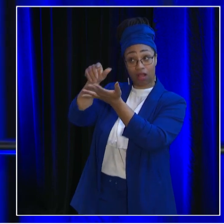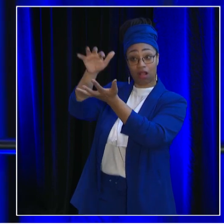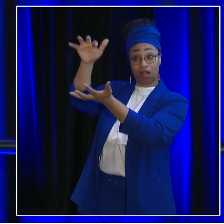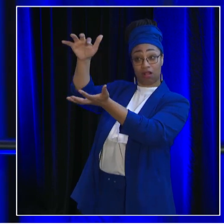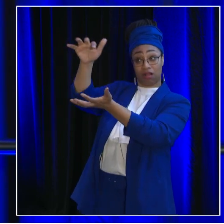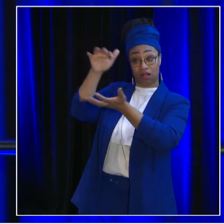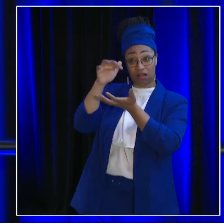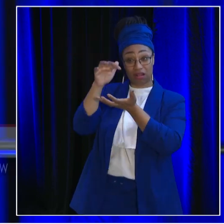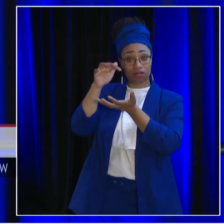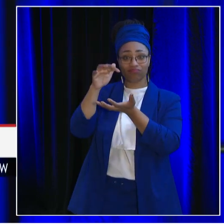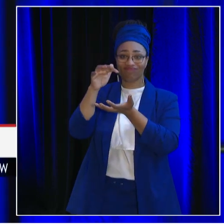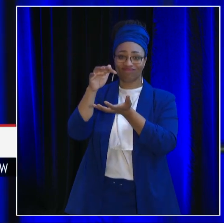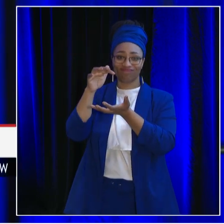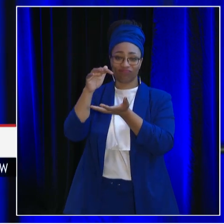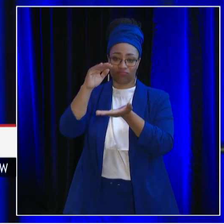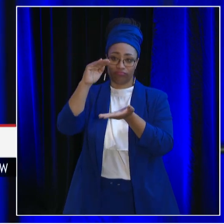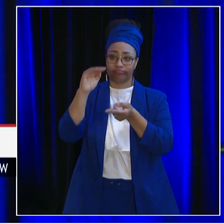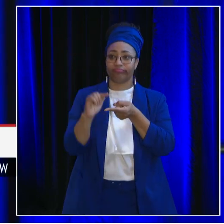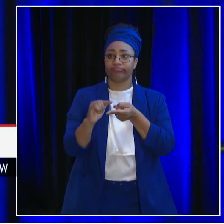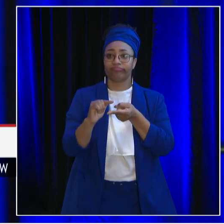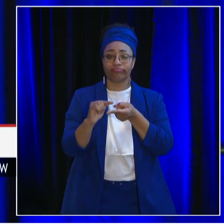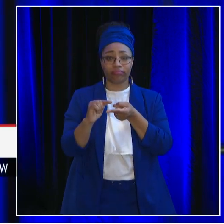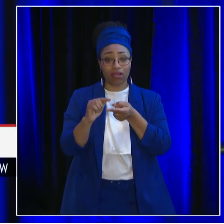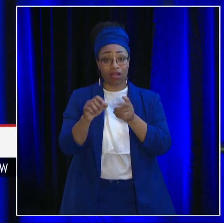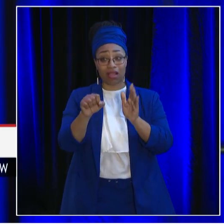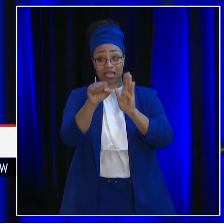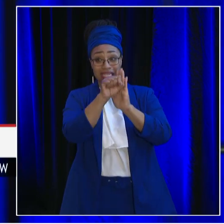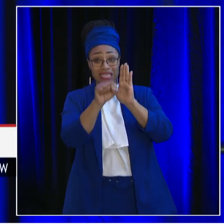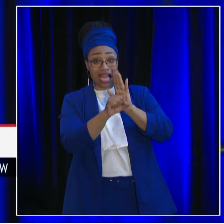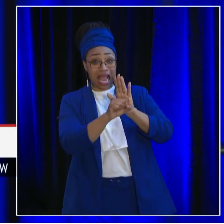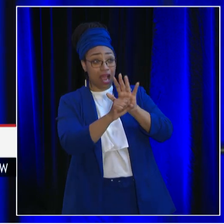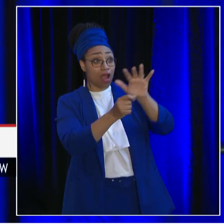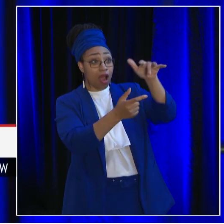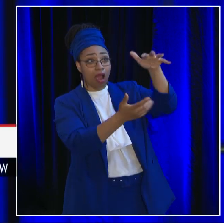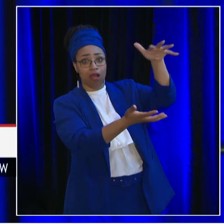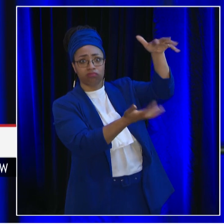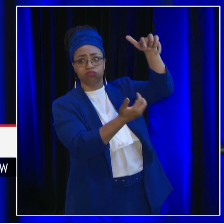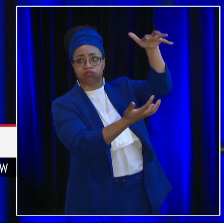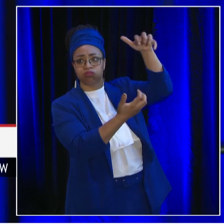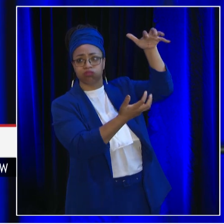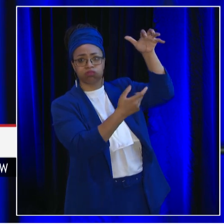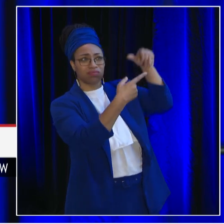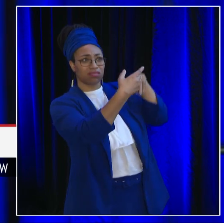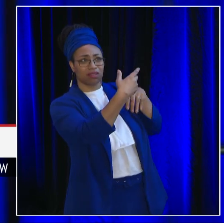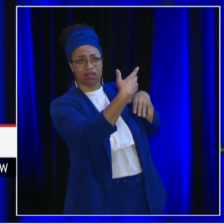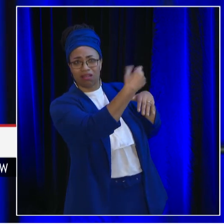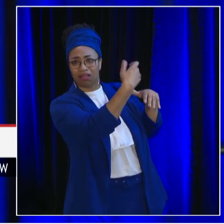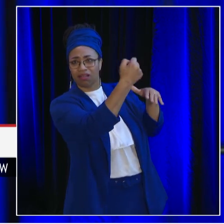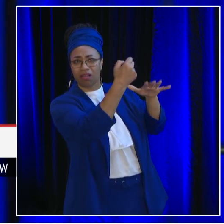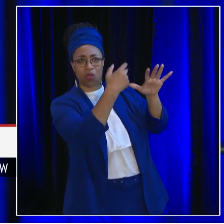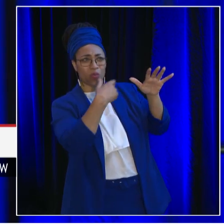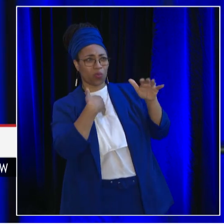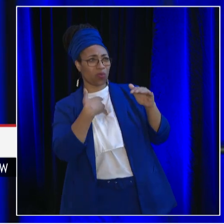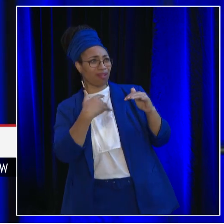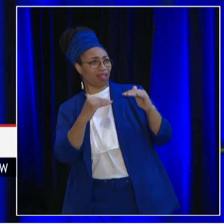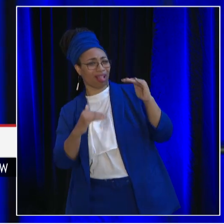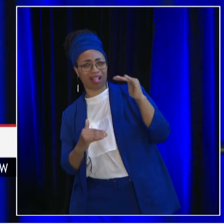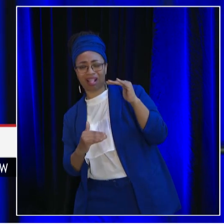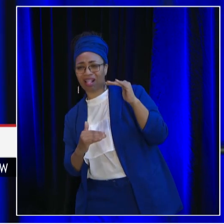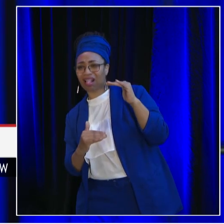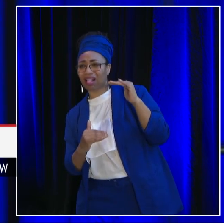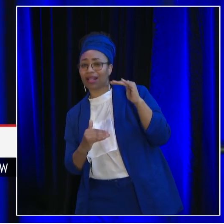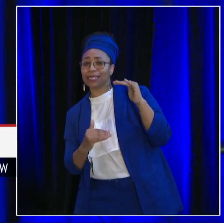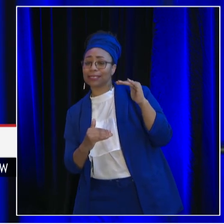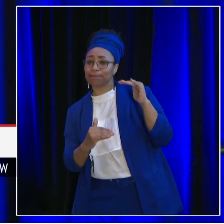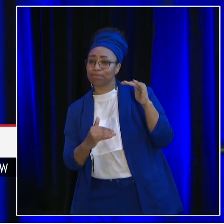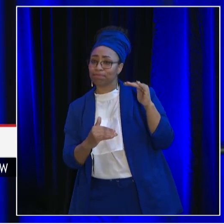federal payment. In the 1990s, the District of Columbia received about $660 million a